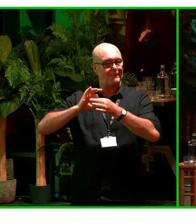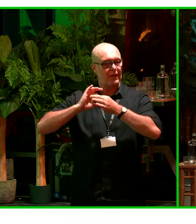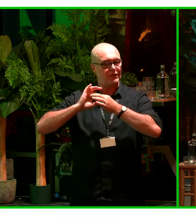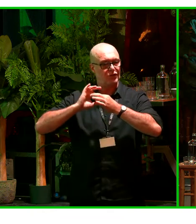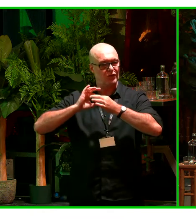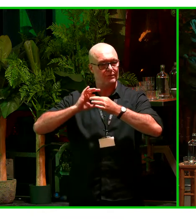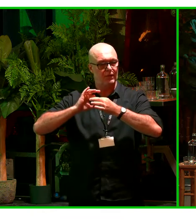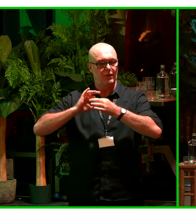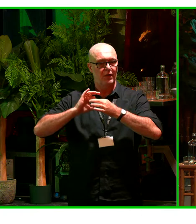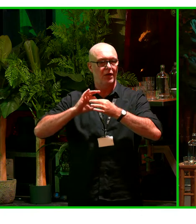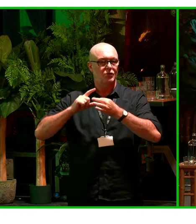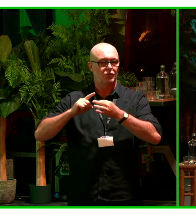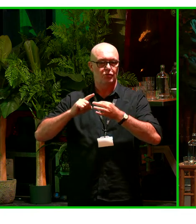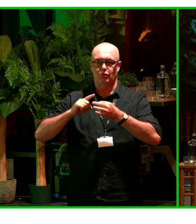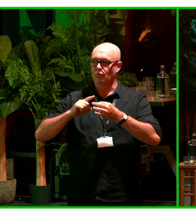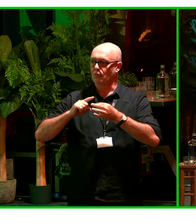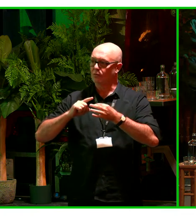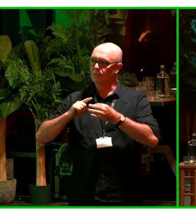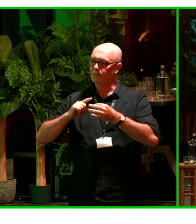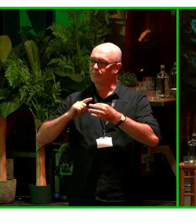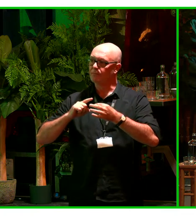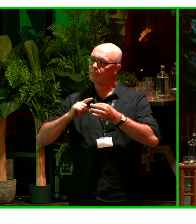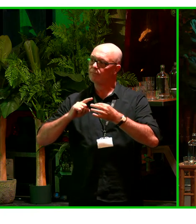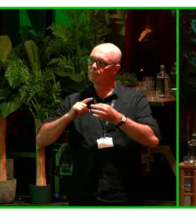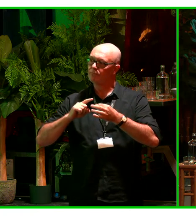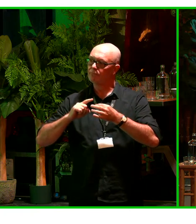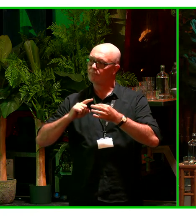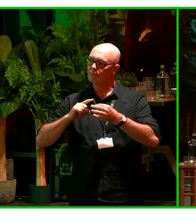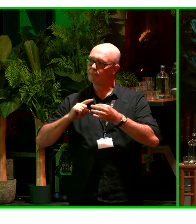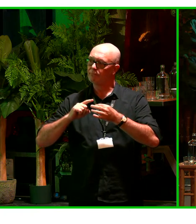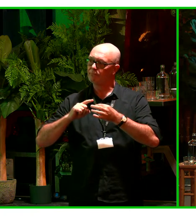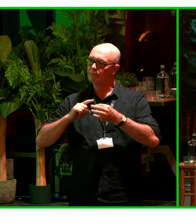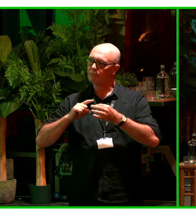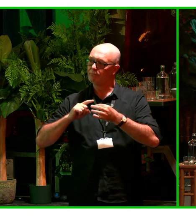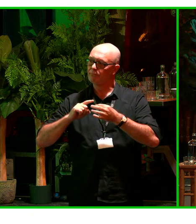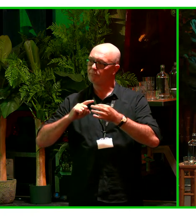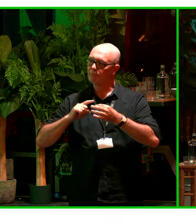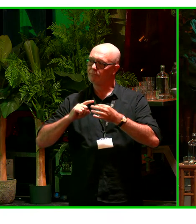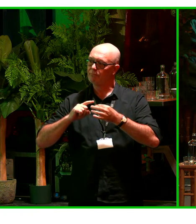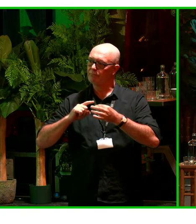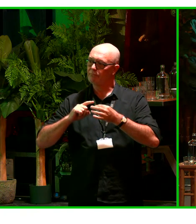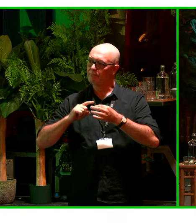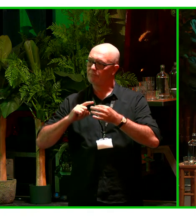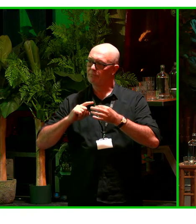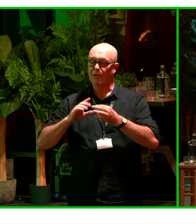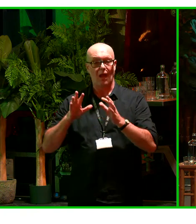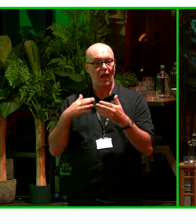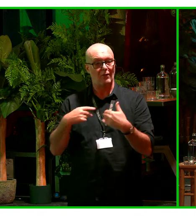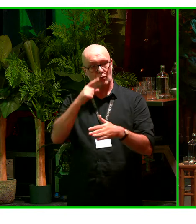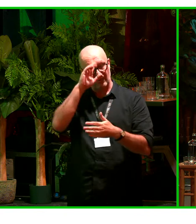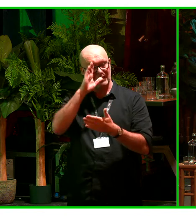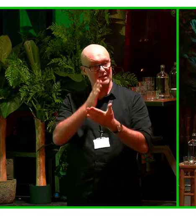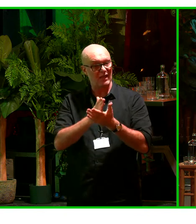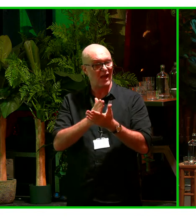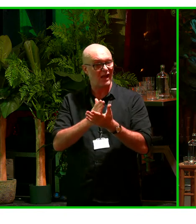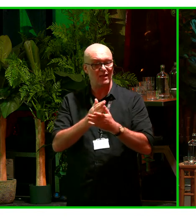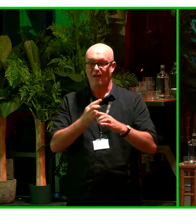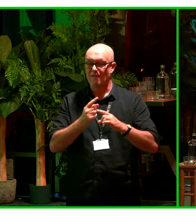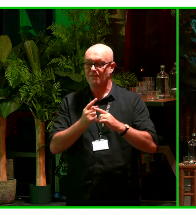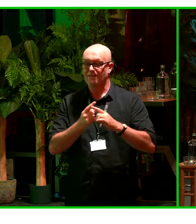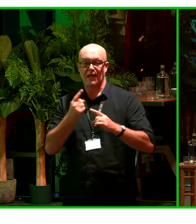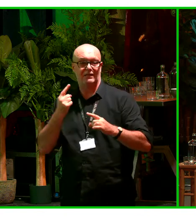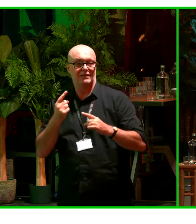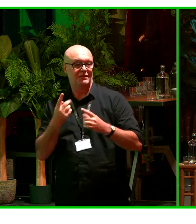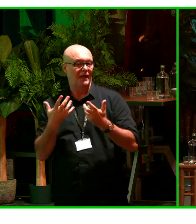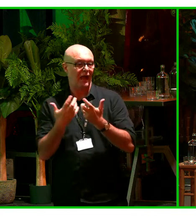an IoT and energy services bureau. And we've actually come to that decision quite quickly because it's a much simpler set of